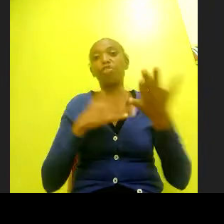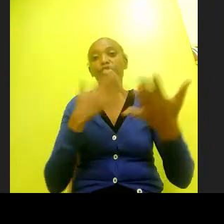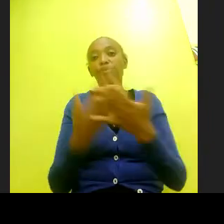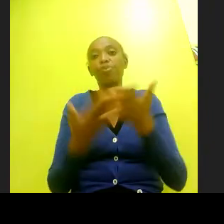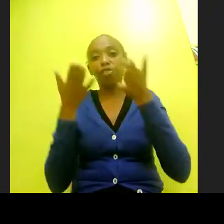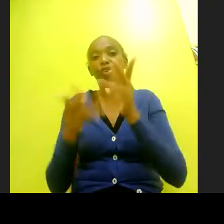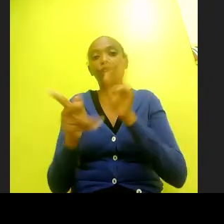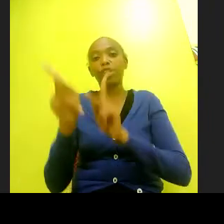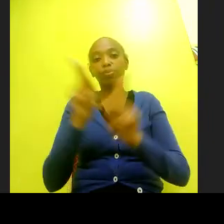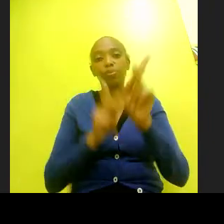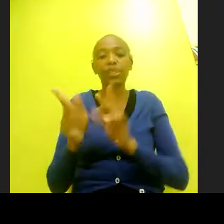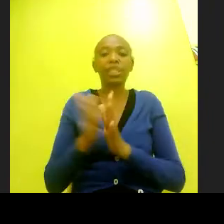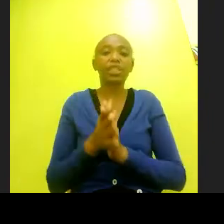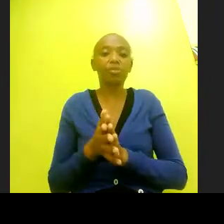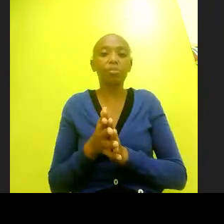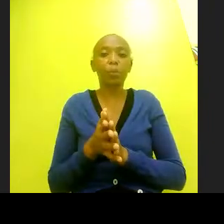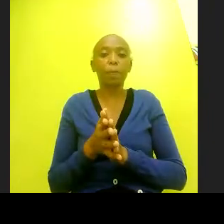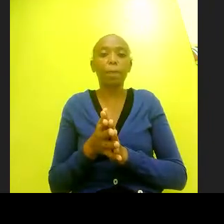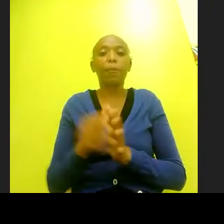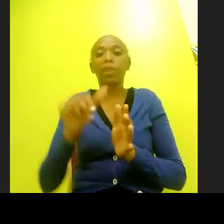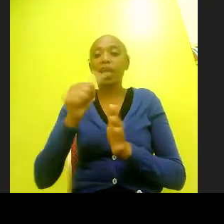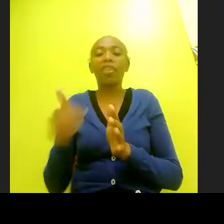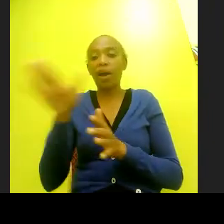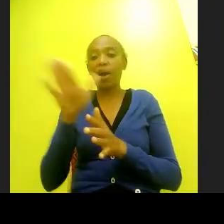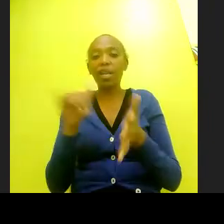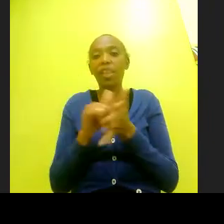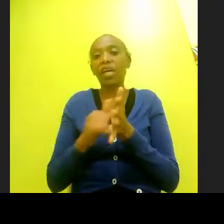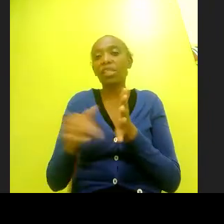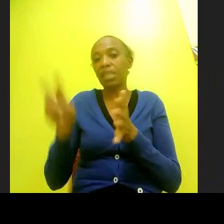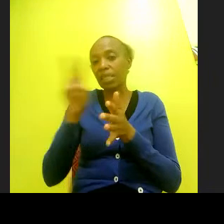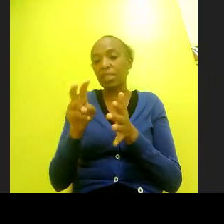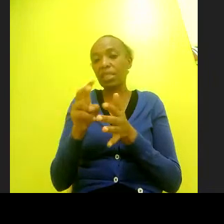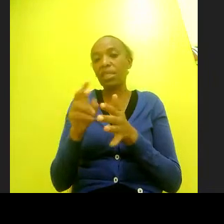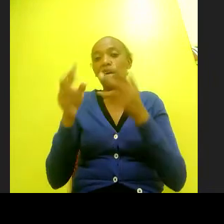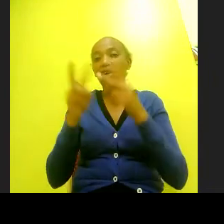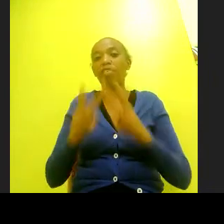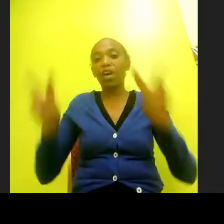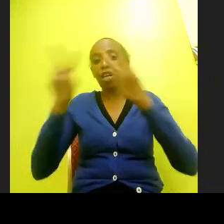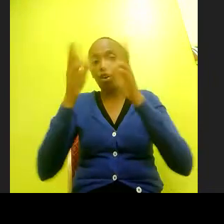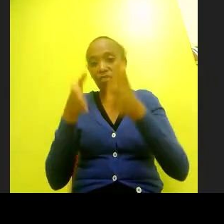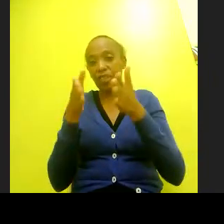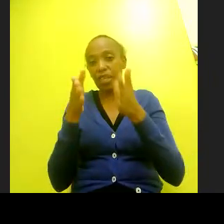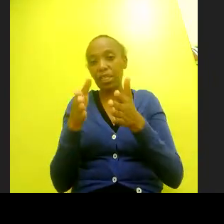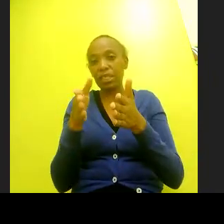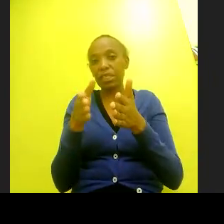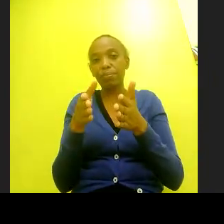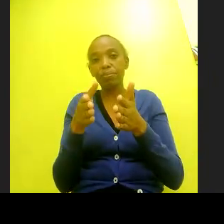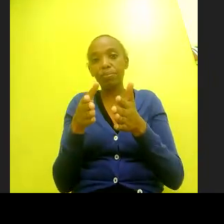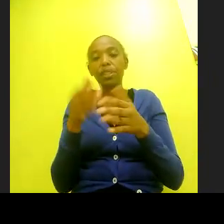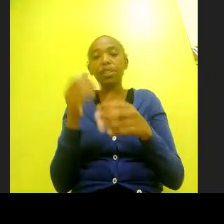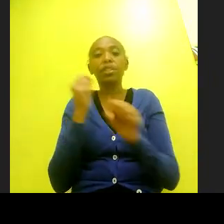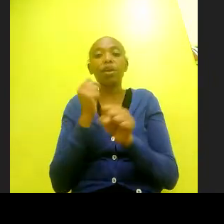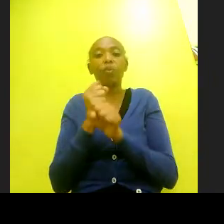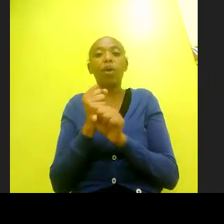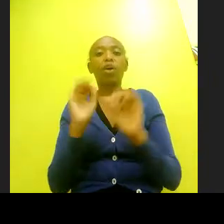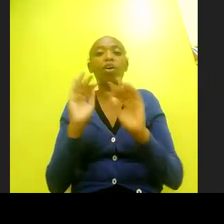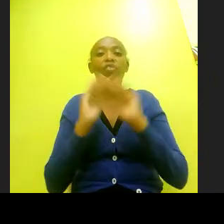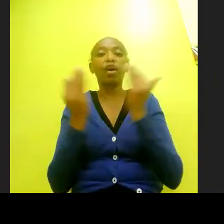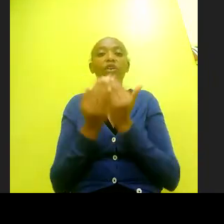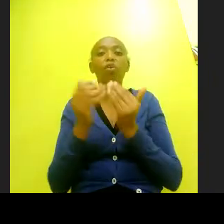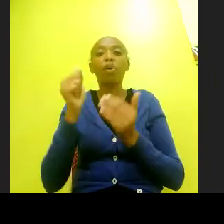process. The other area where I see the added value of this index is the work of the Global Alliance for